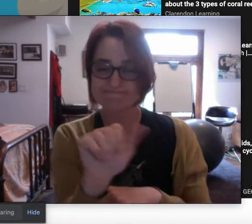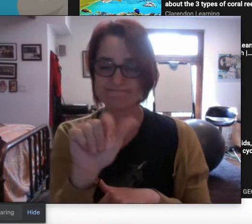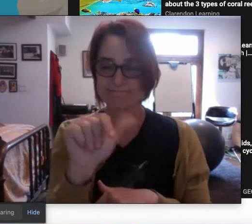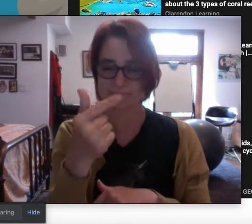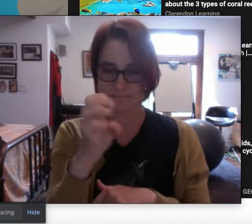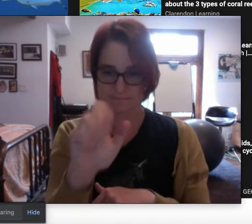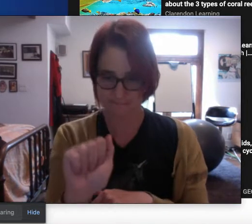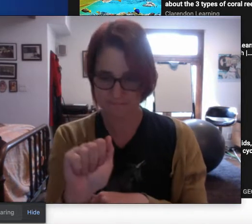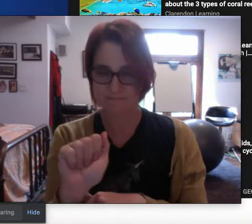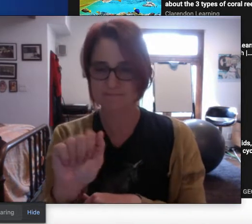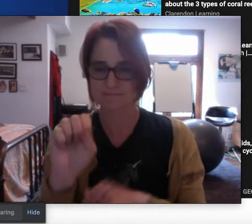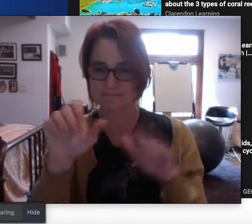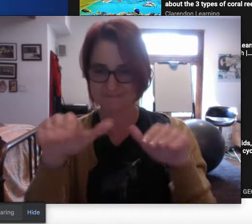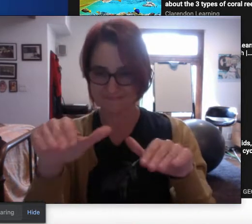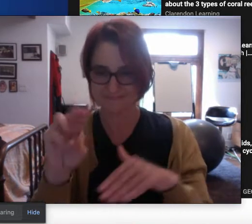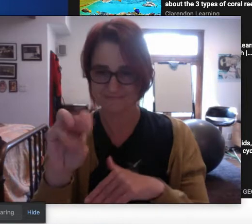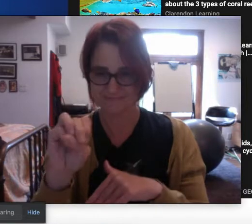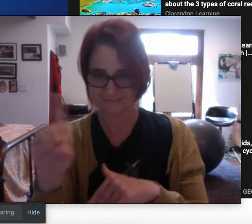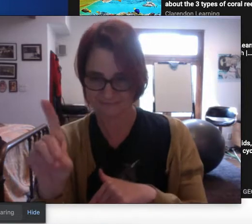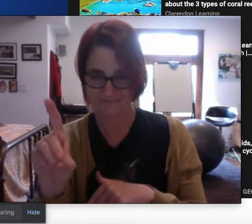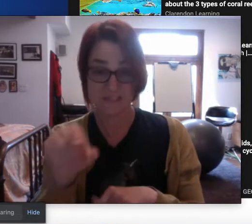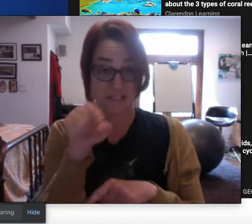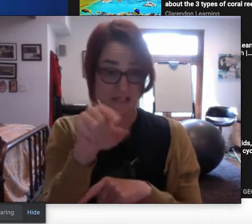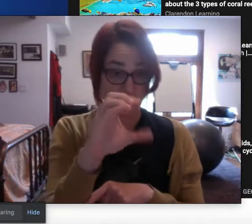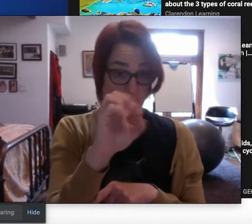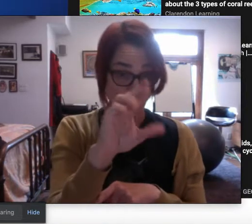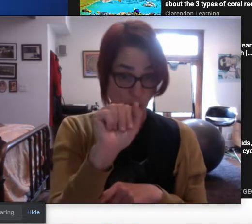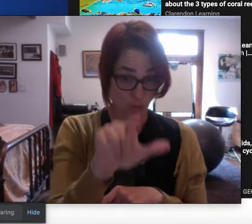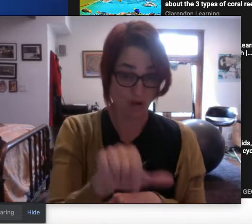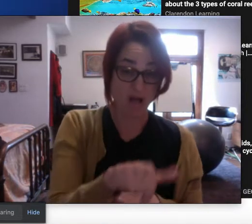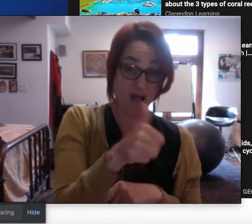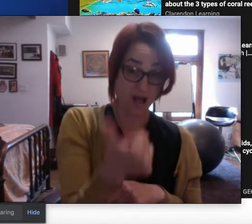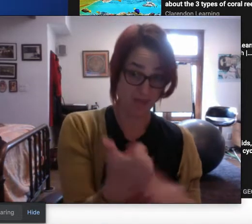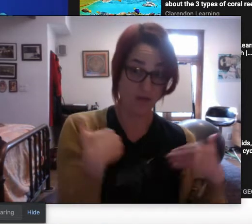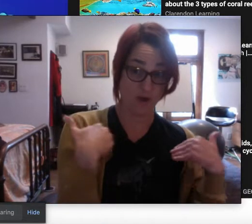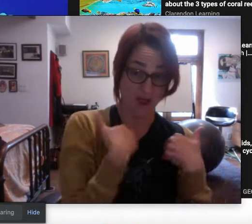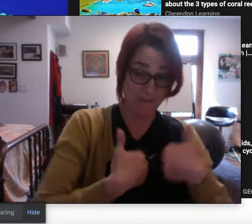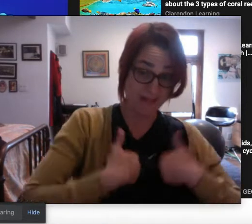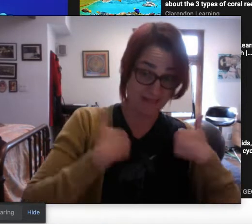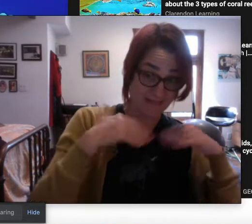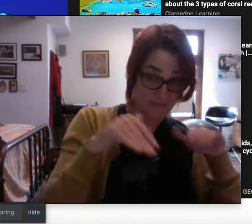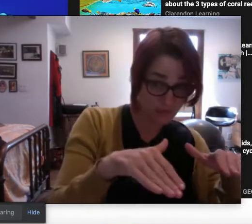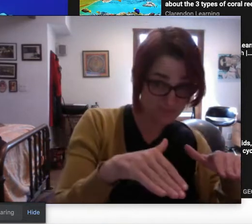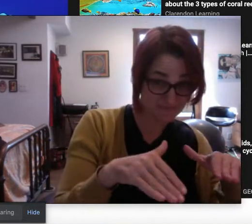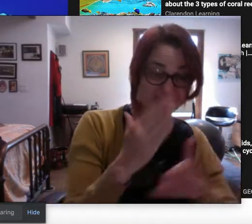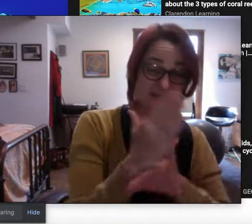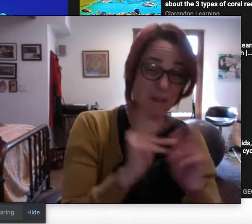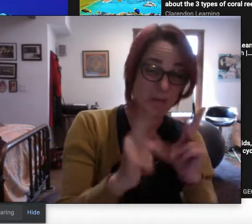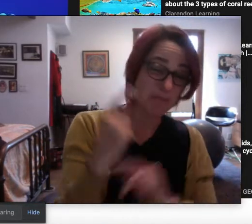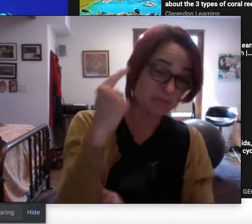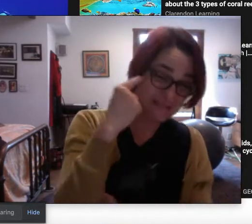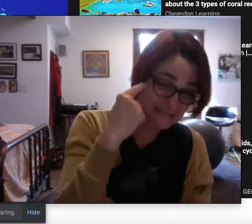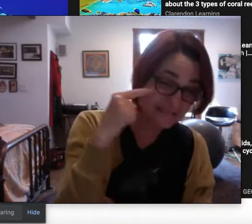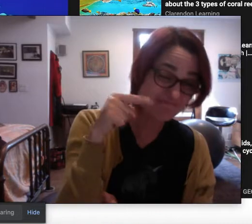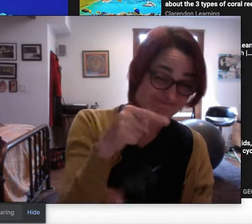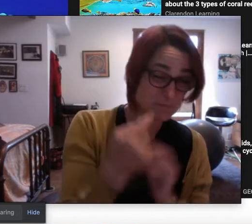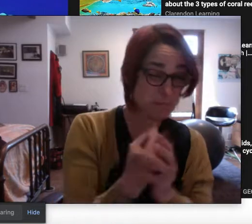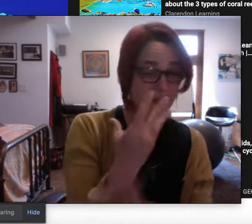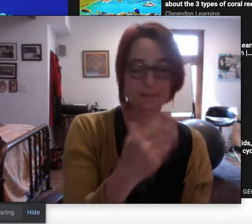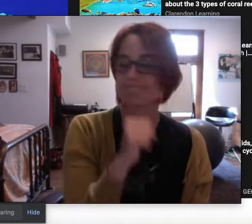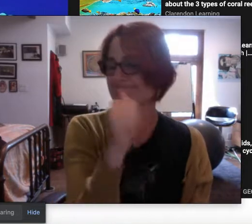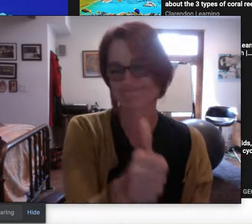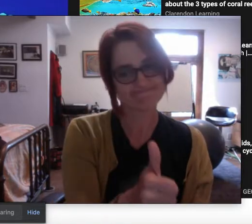seaweed. Coral is another organism that lives in the ocean. Many people believe coral is a plant,